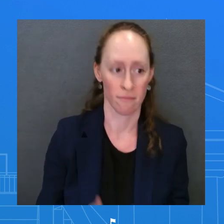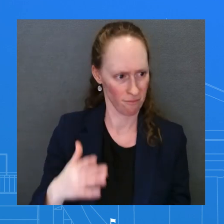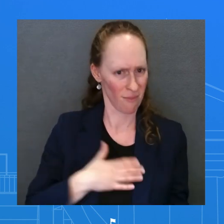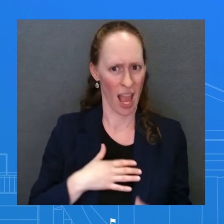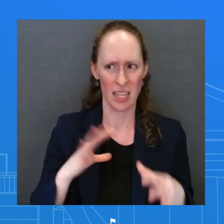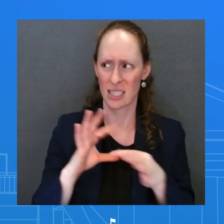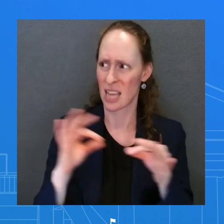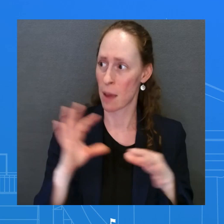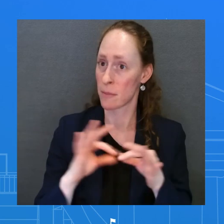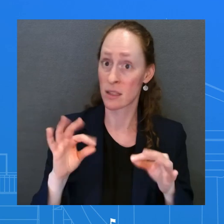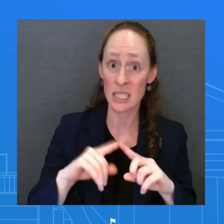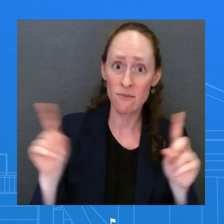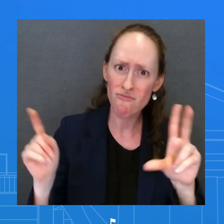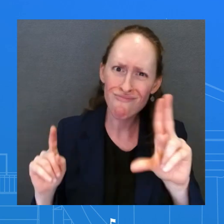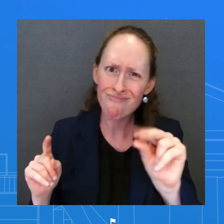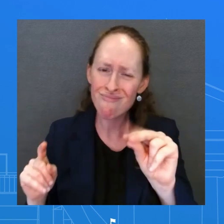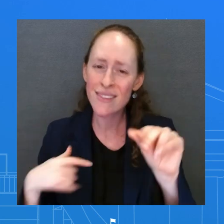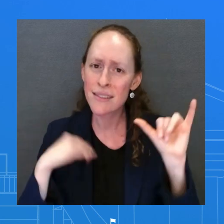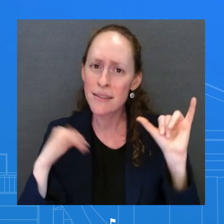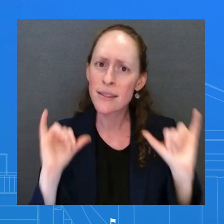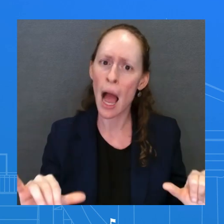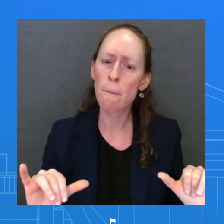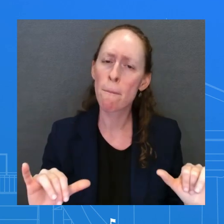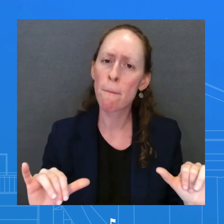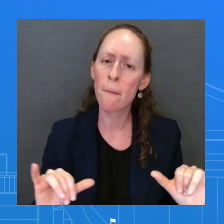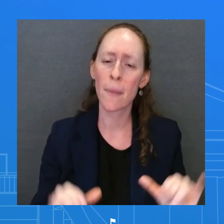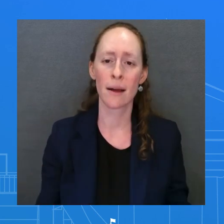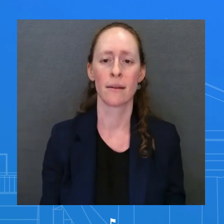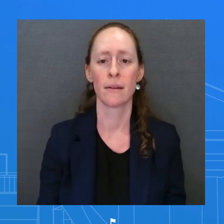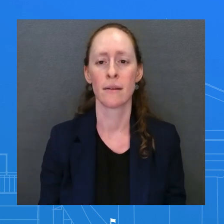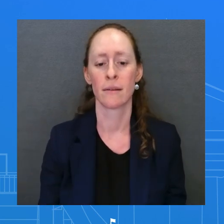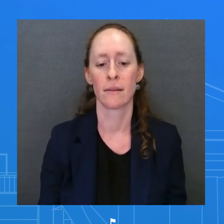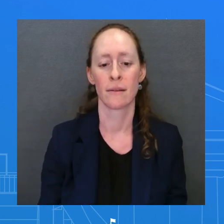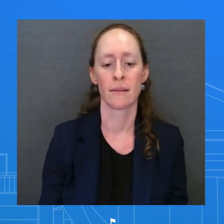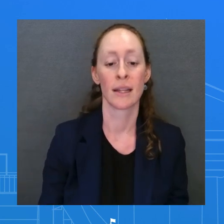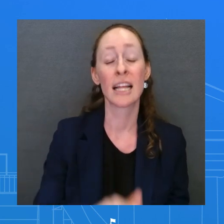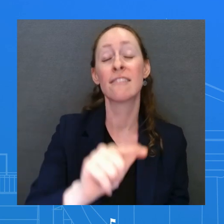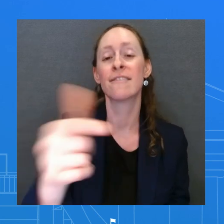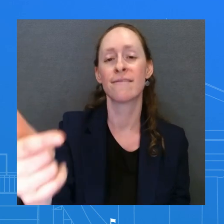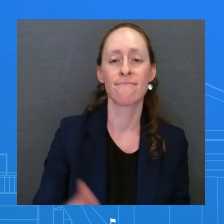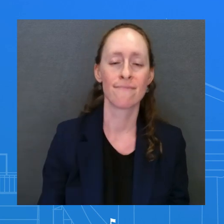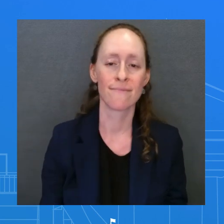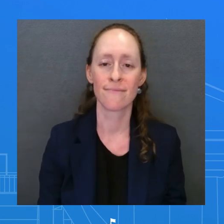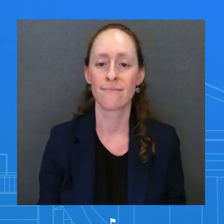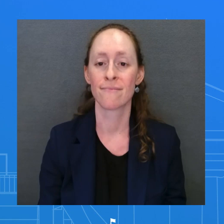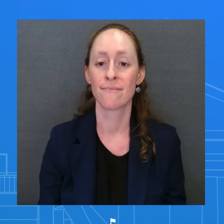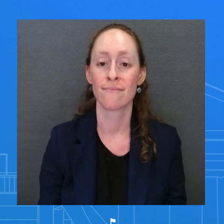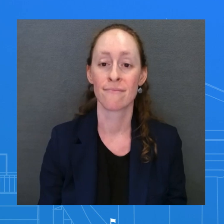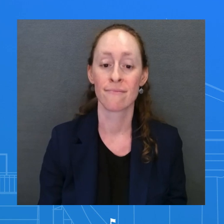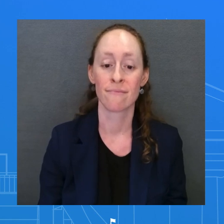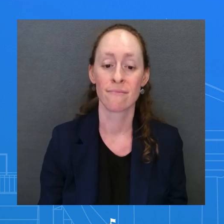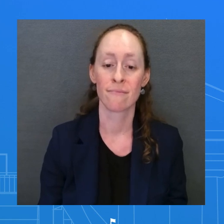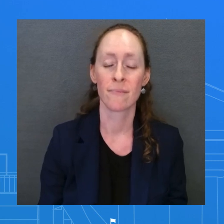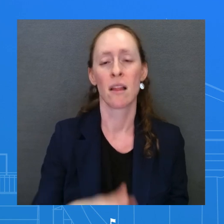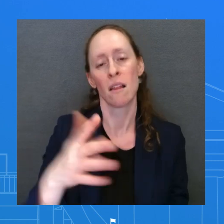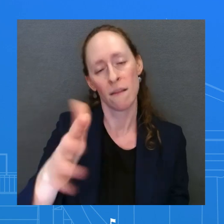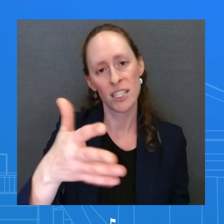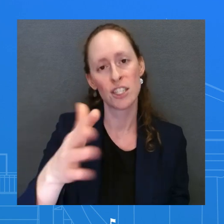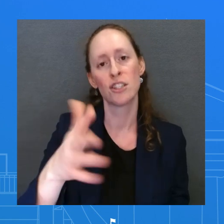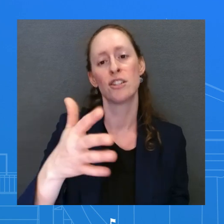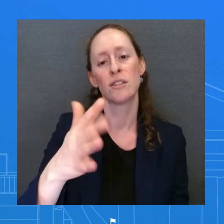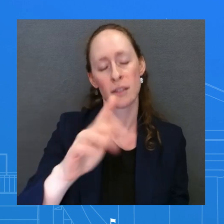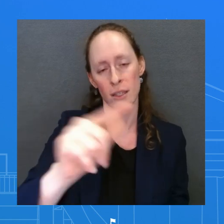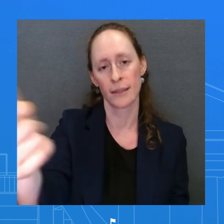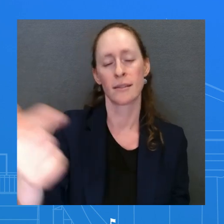changed. That's answering the question. Go ahead. Go ahead. The president was there 2 days prior. Stephen. I'm calling on your colleague right now. Go ahead. Thank